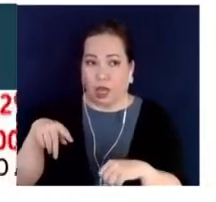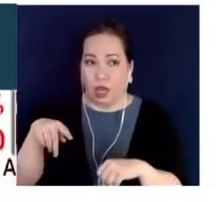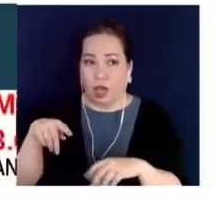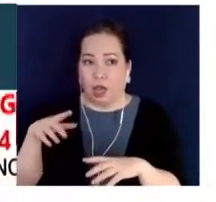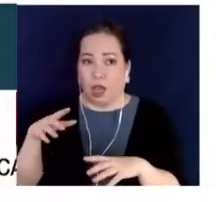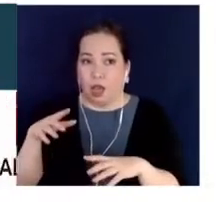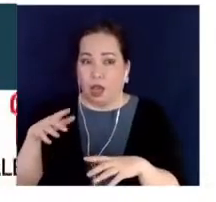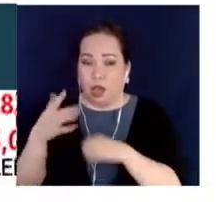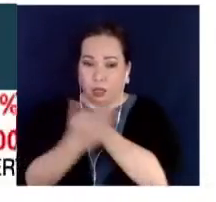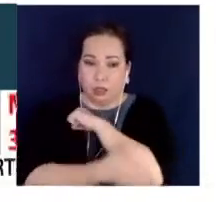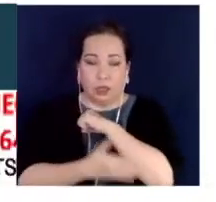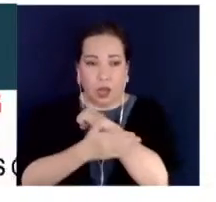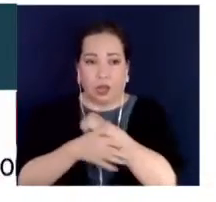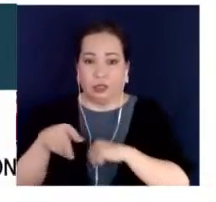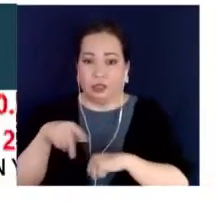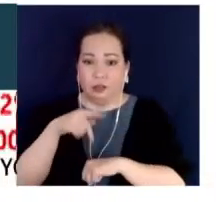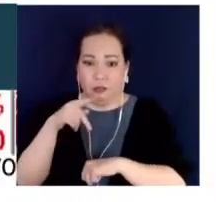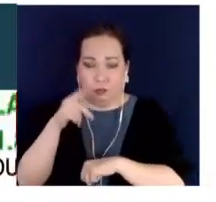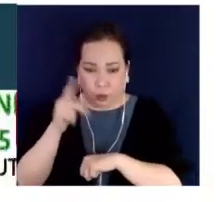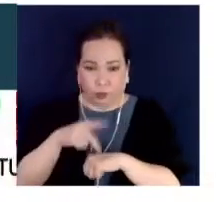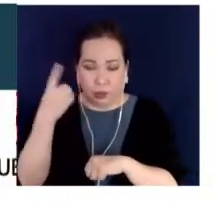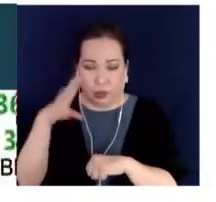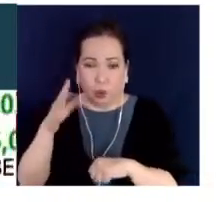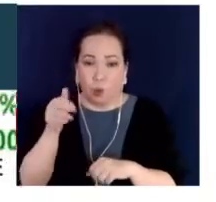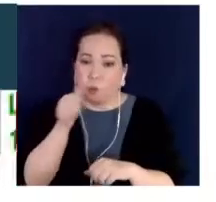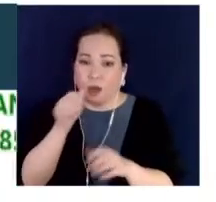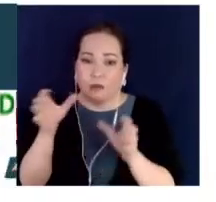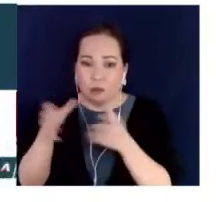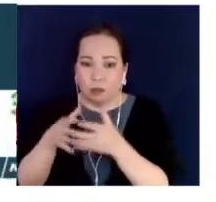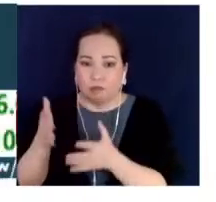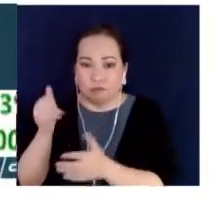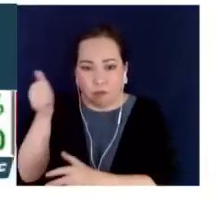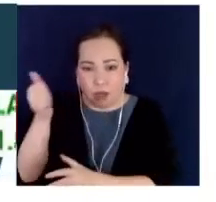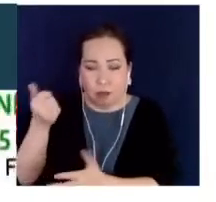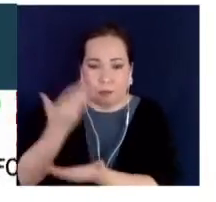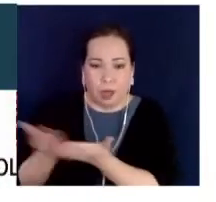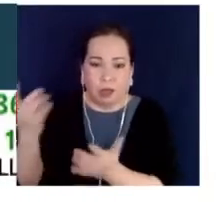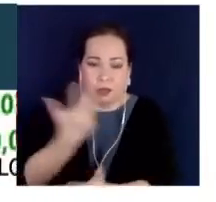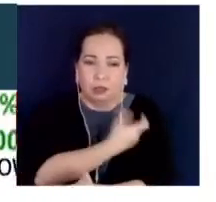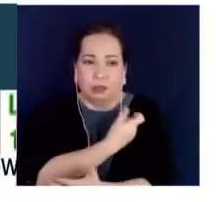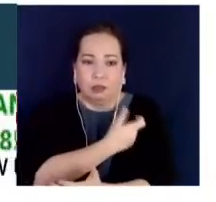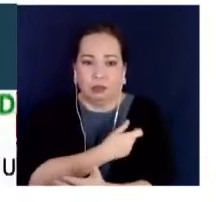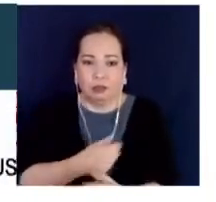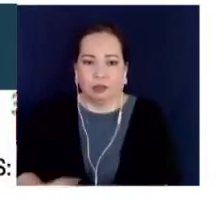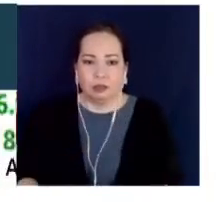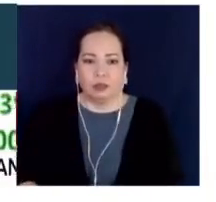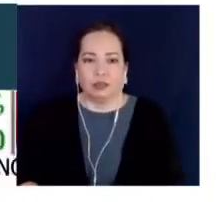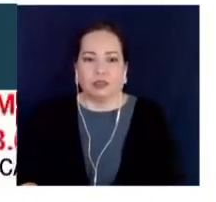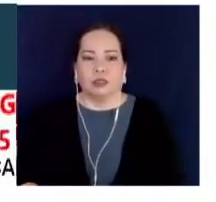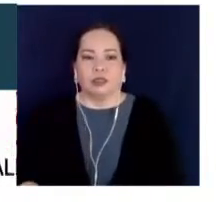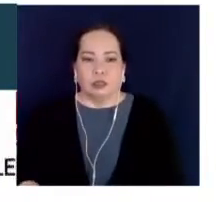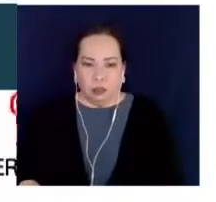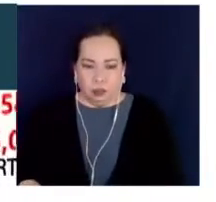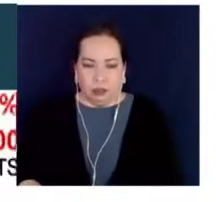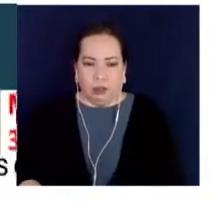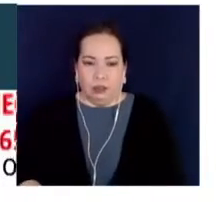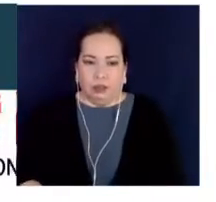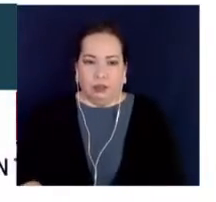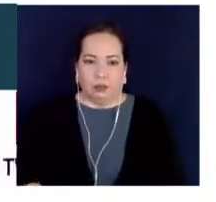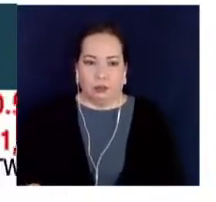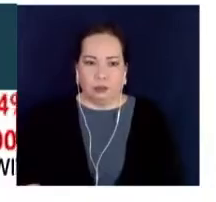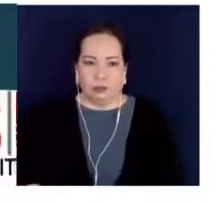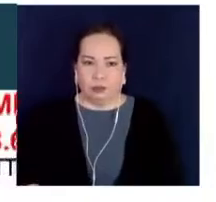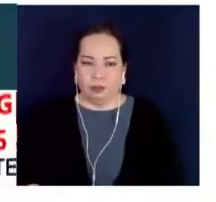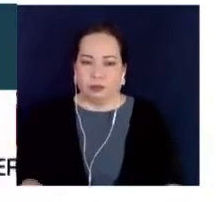of the President saying that the private companies can now procure at will, are there going to be any conditions set